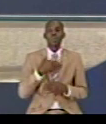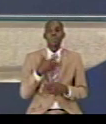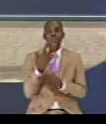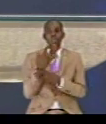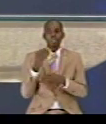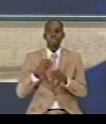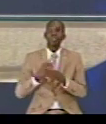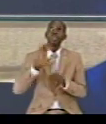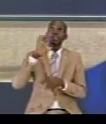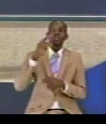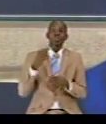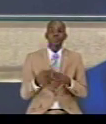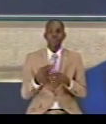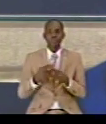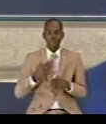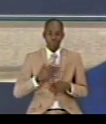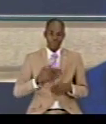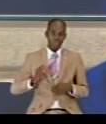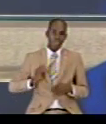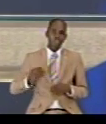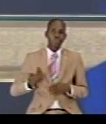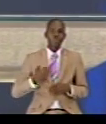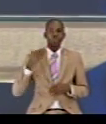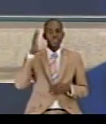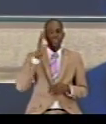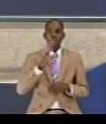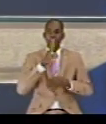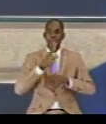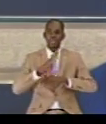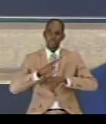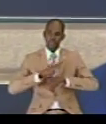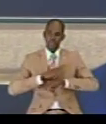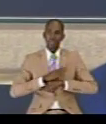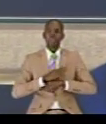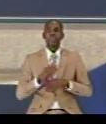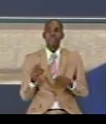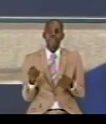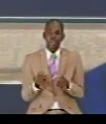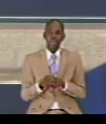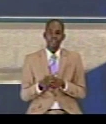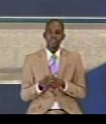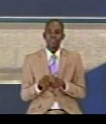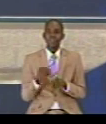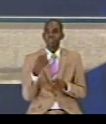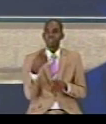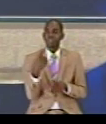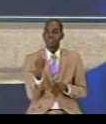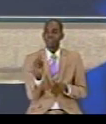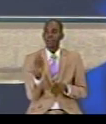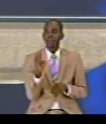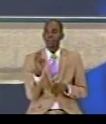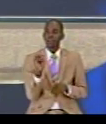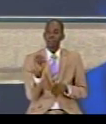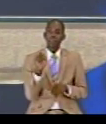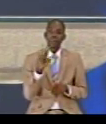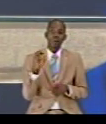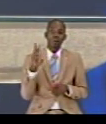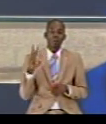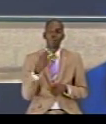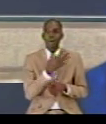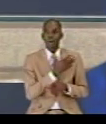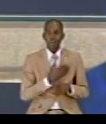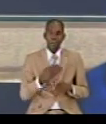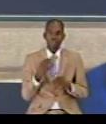thy name. My soul shall be satisfied as with marrow and fatness. It says,